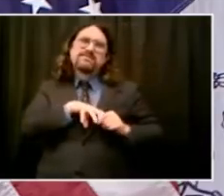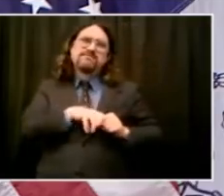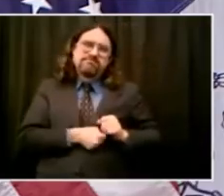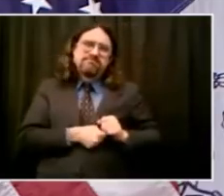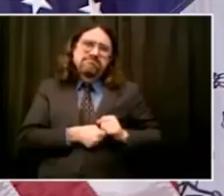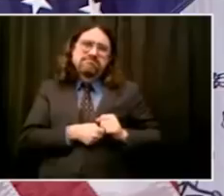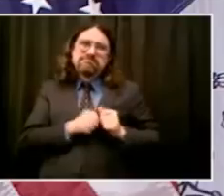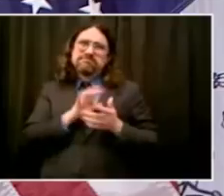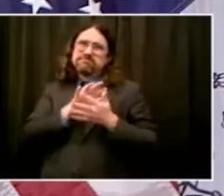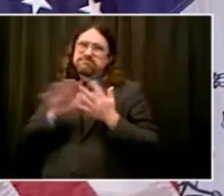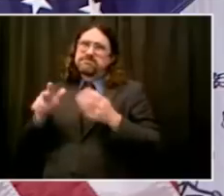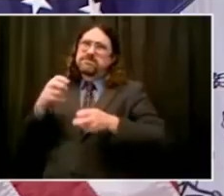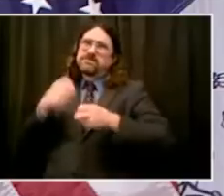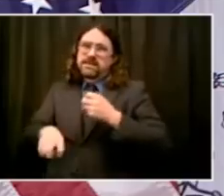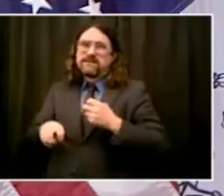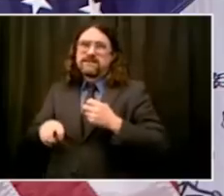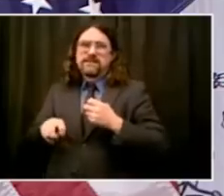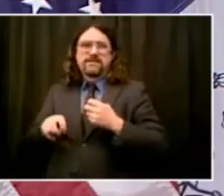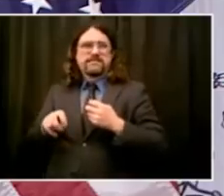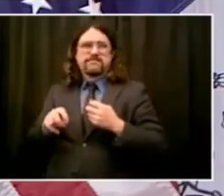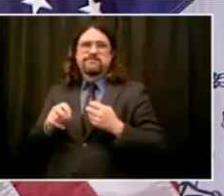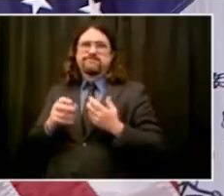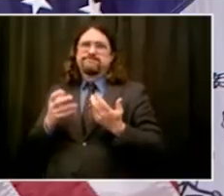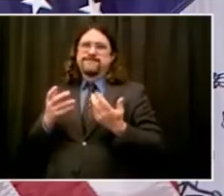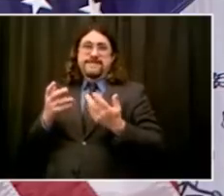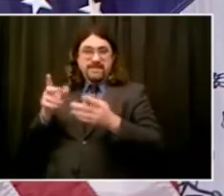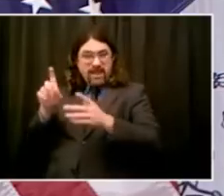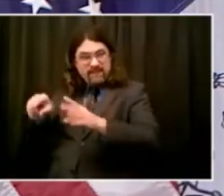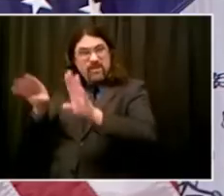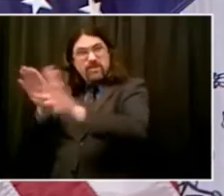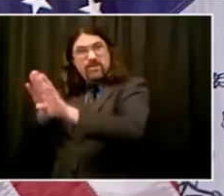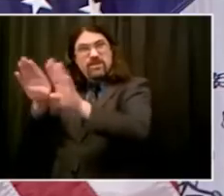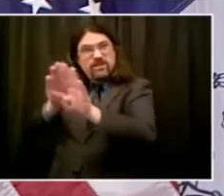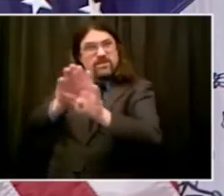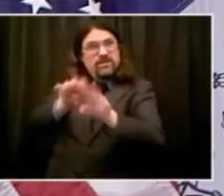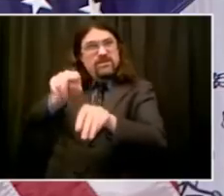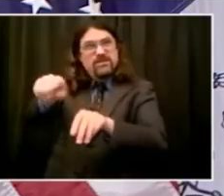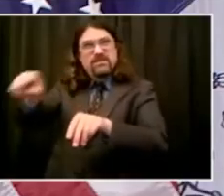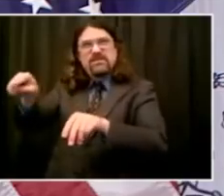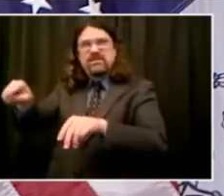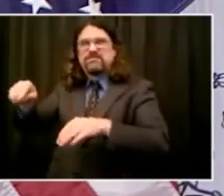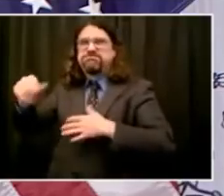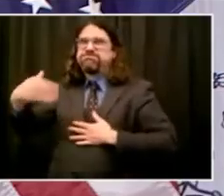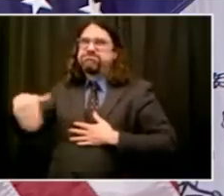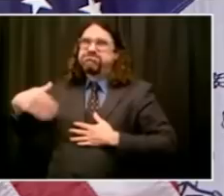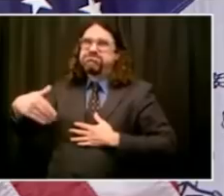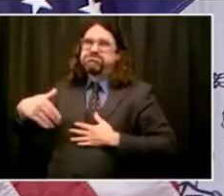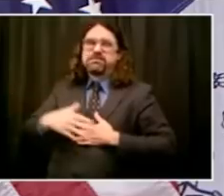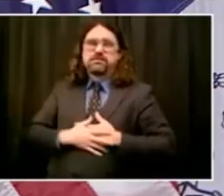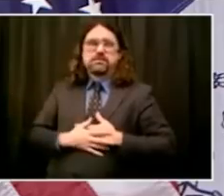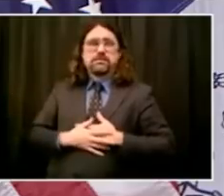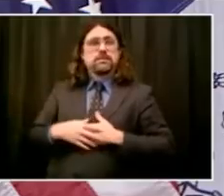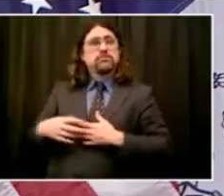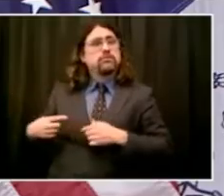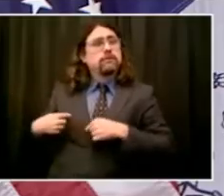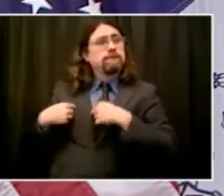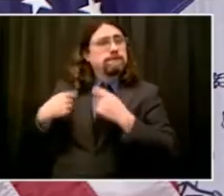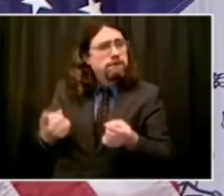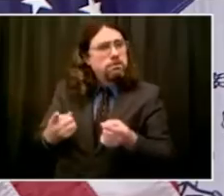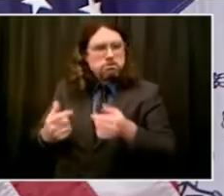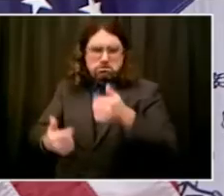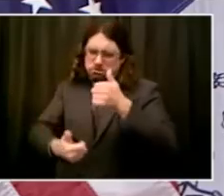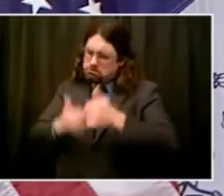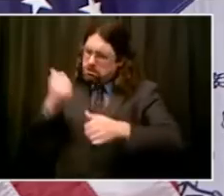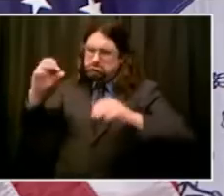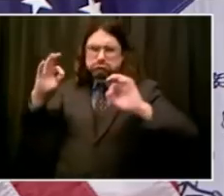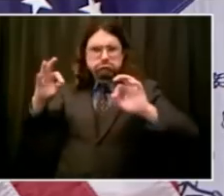something wrong, we'll go deal with them. If you have a name and a location, please give it to our team, Juliet, and we will deal